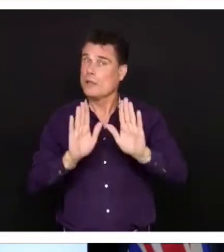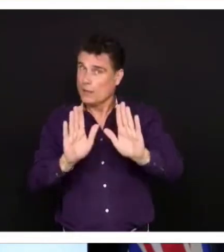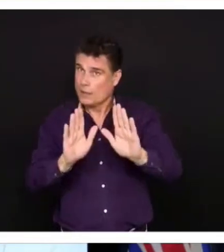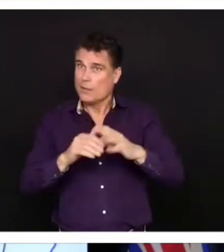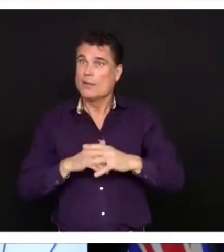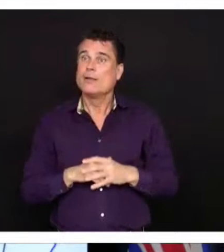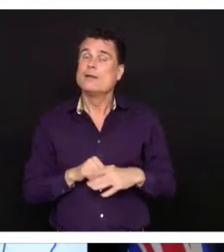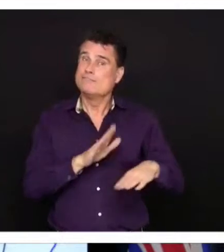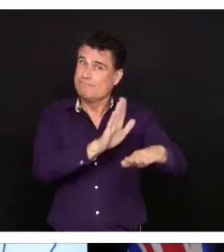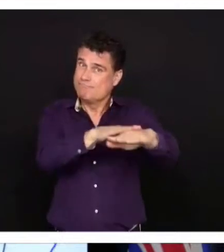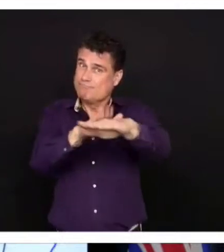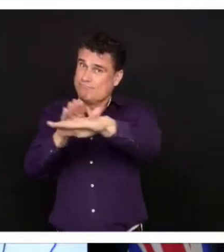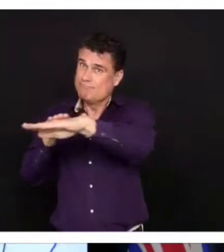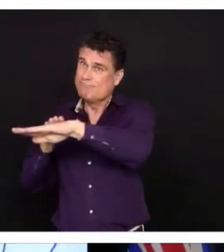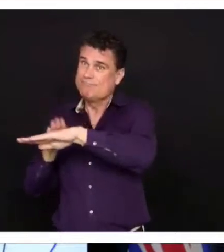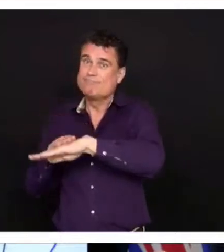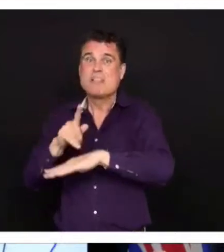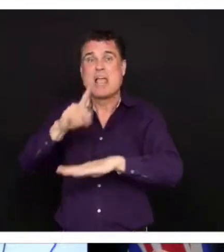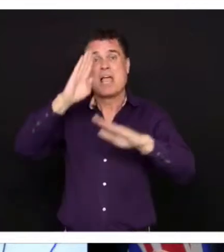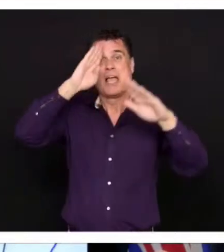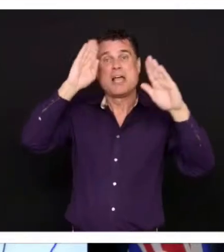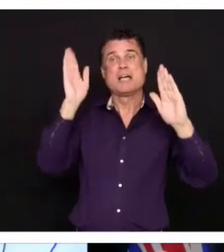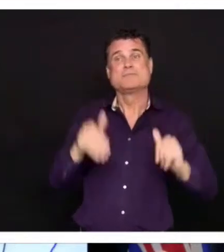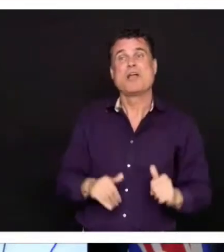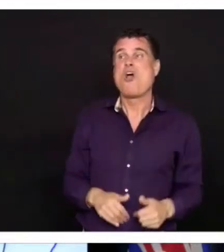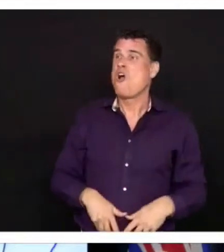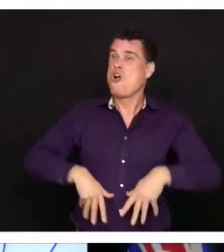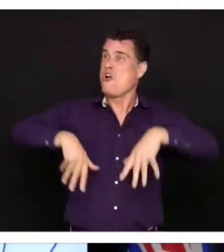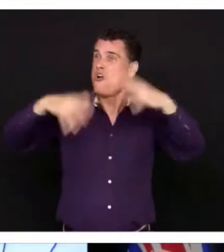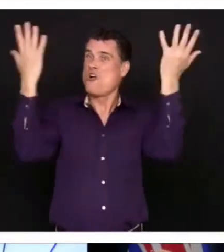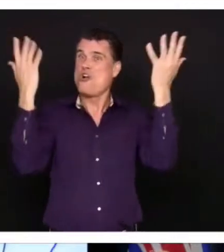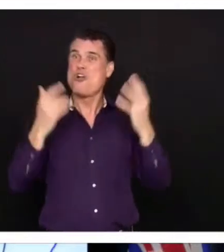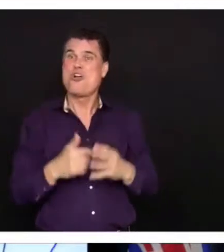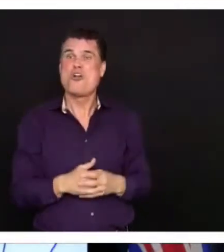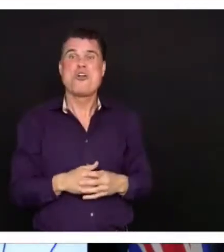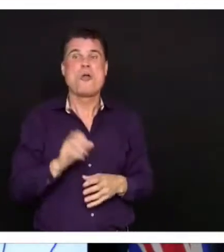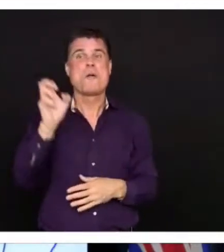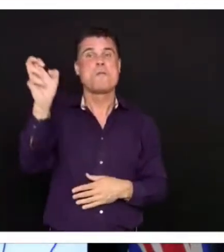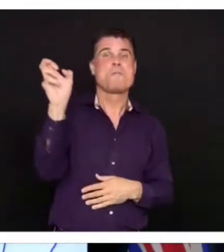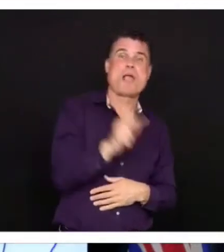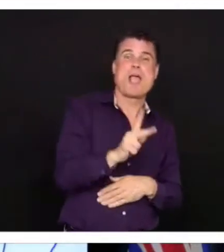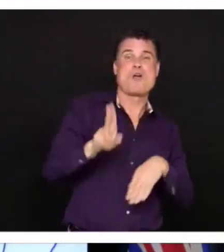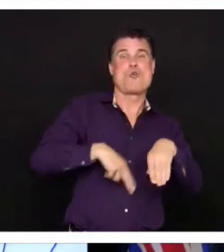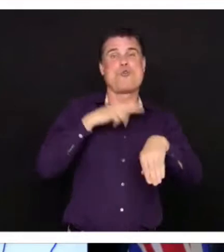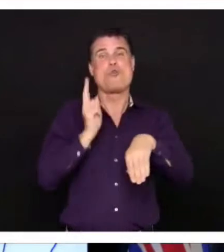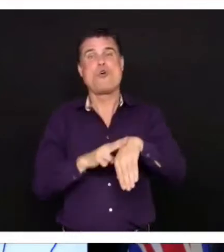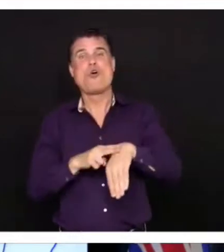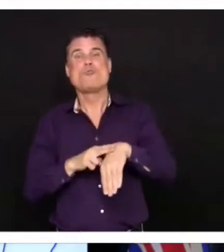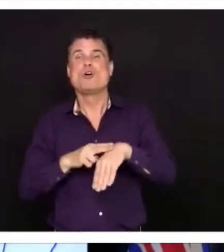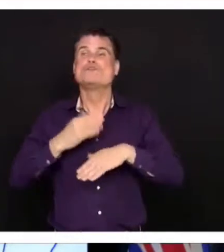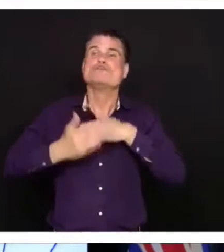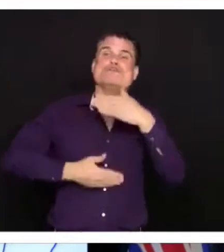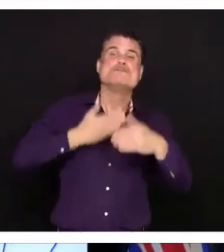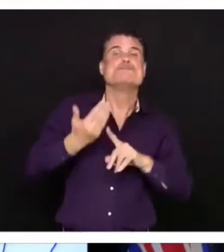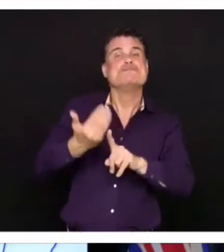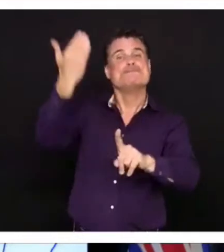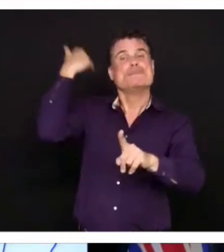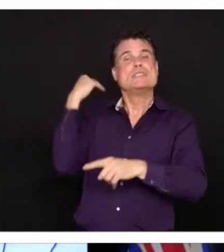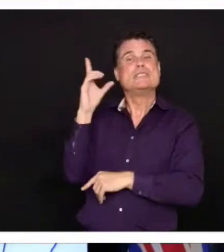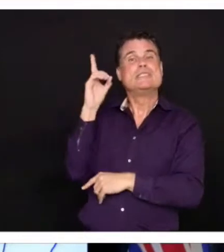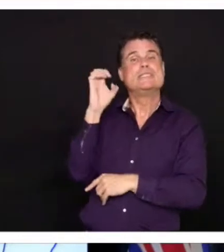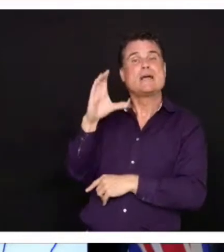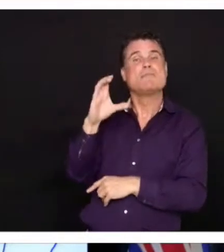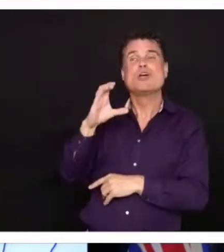coming months, and it may be some time, is going to be modifications of what we're seeing right now. This is